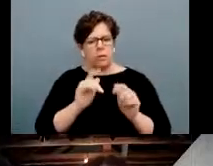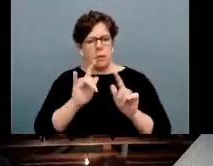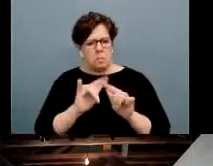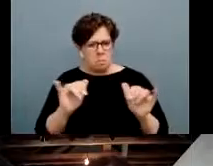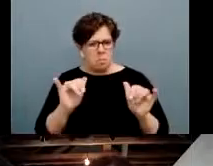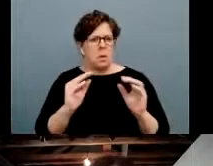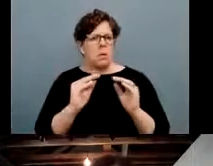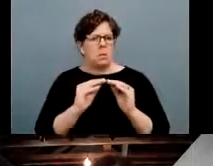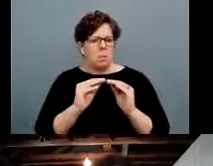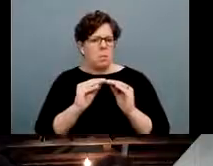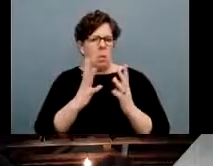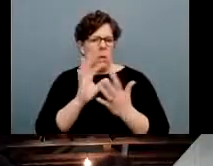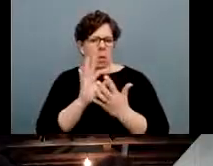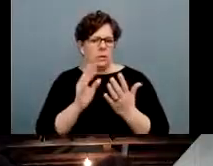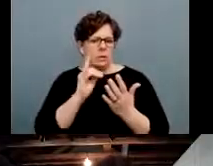more.